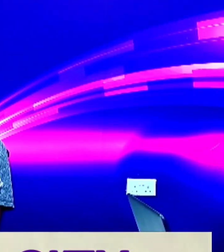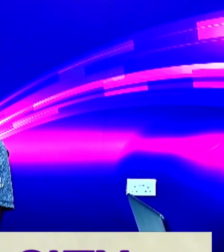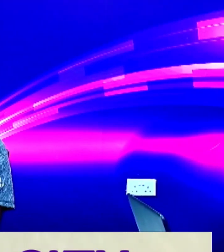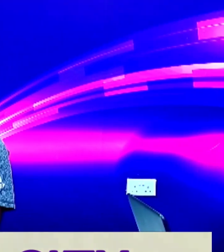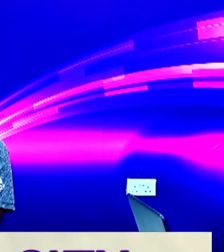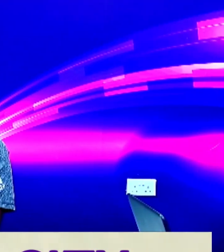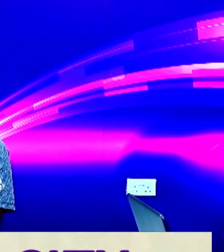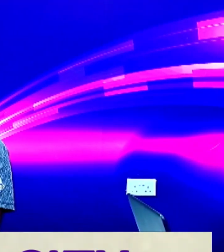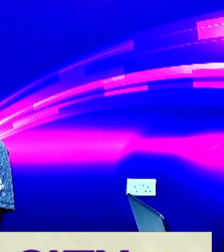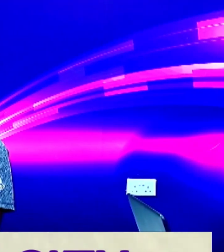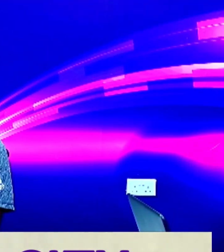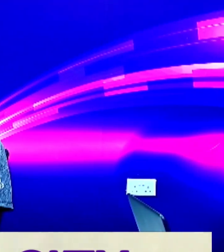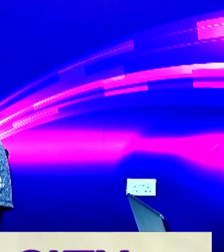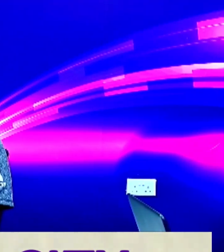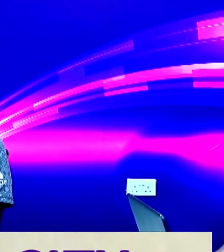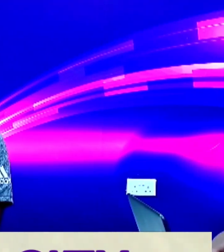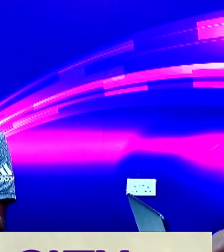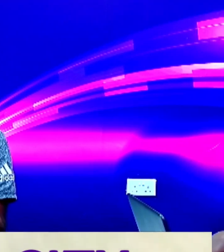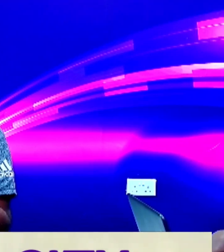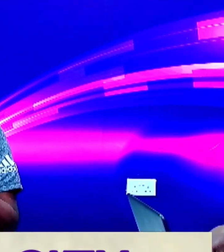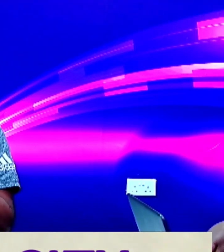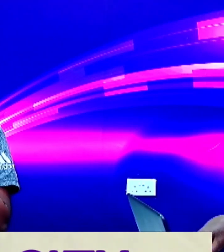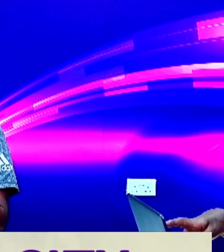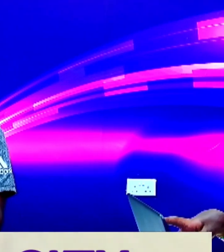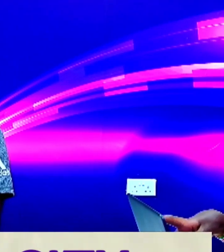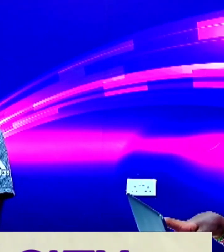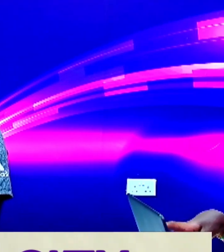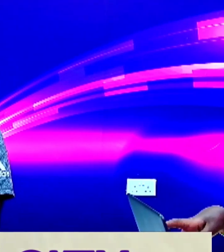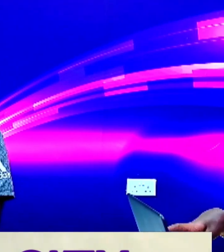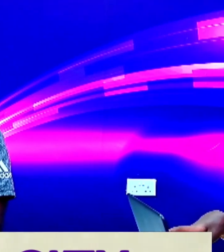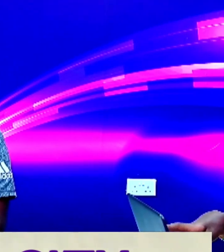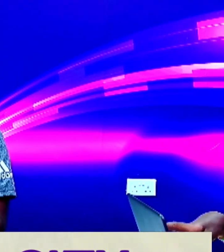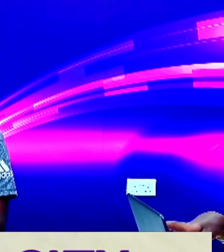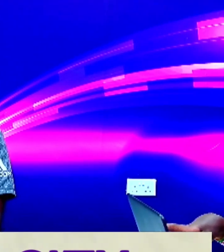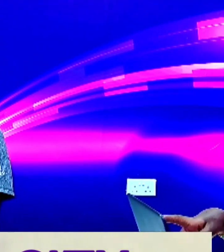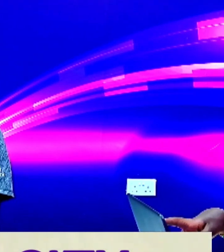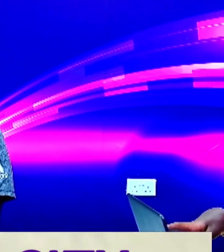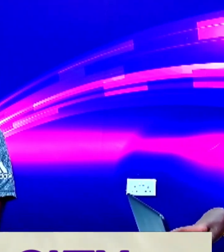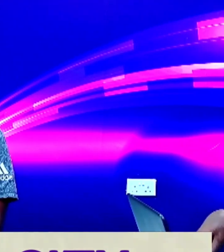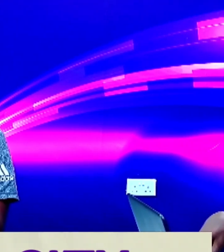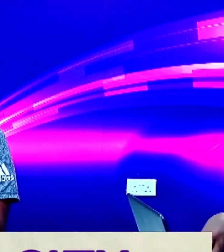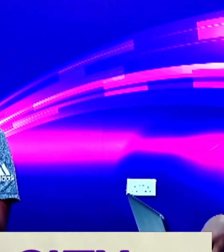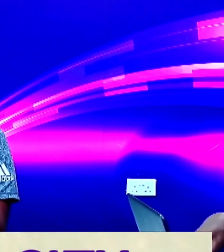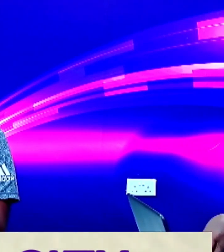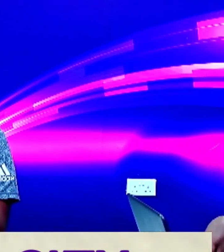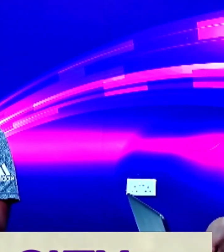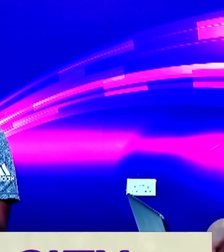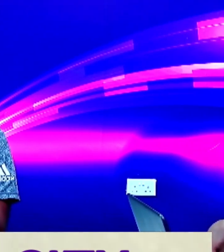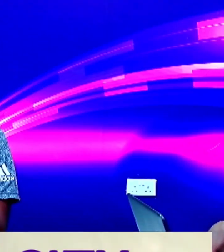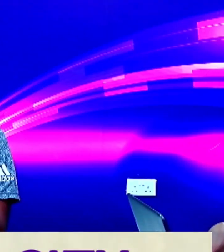Thank you again, Felix. Yes, I know as Kenyan people, we are hurt